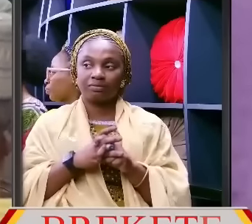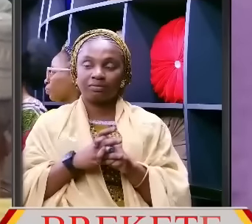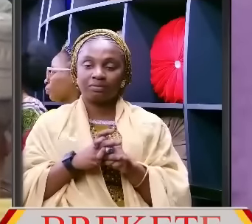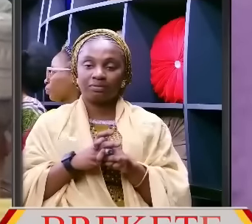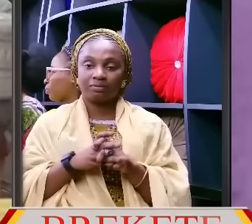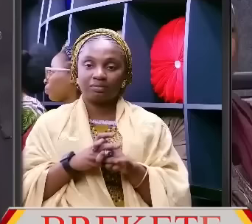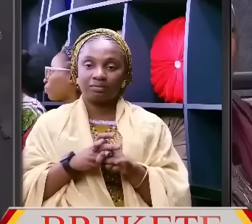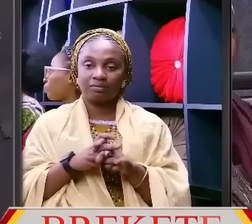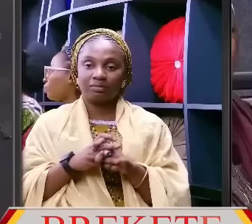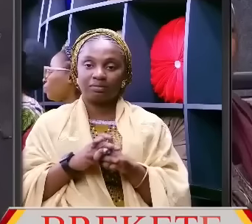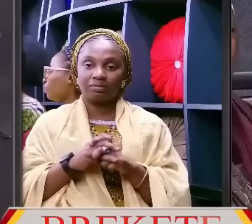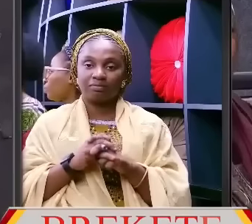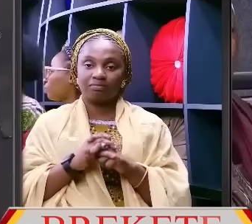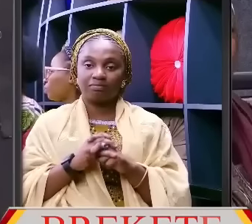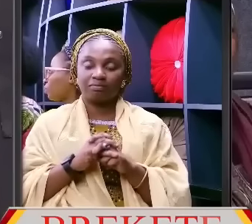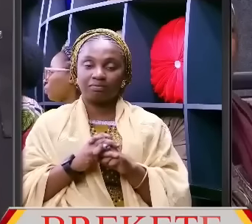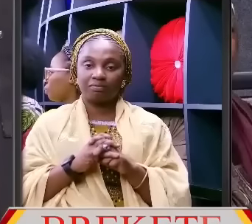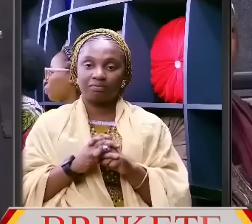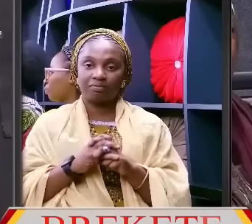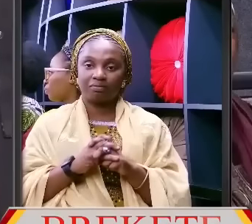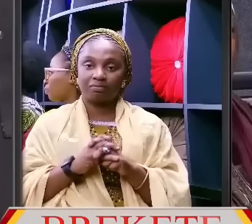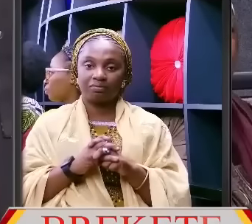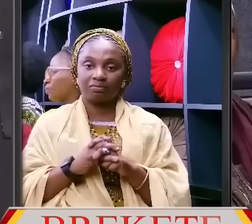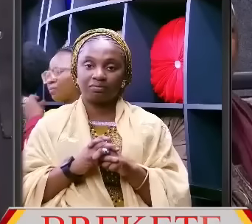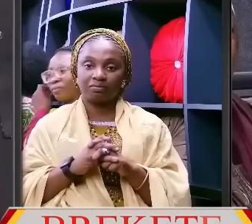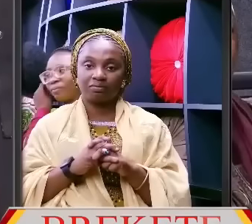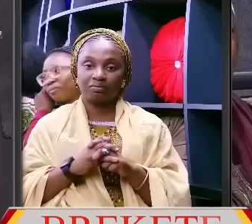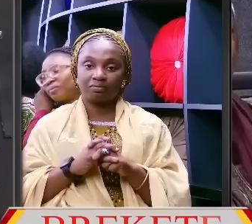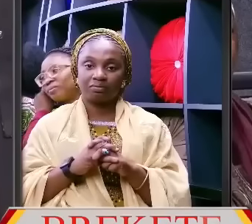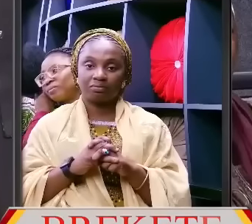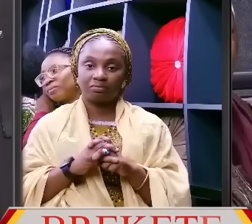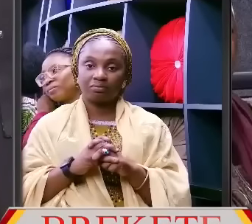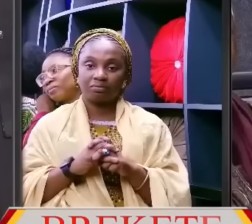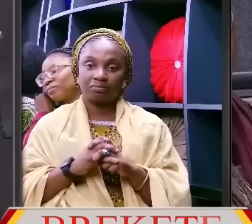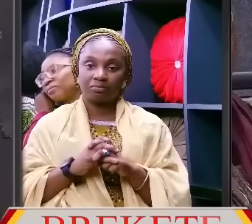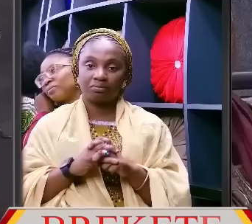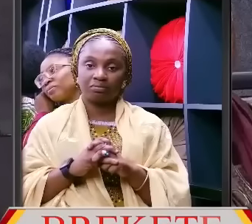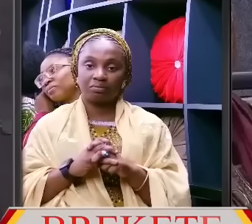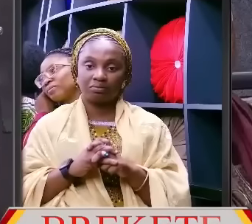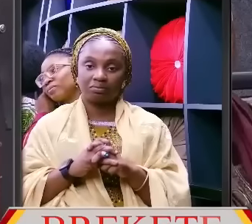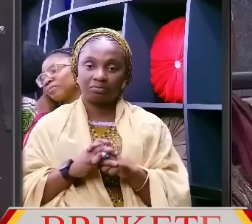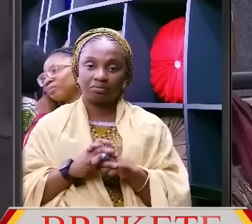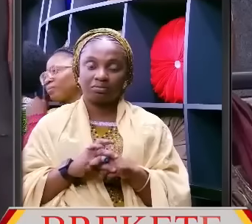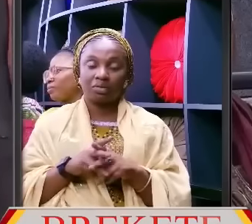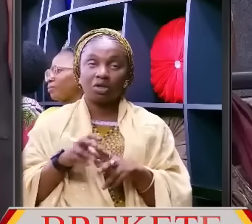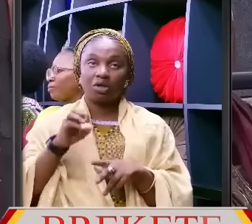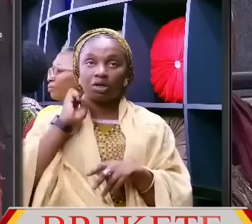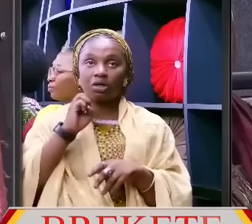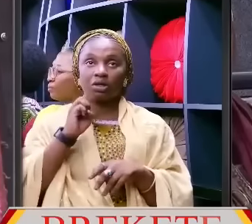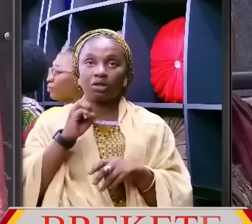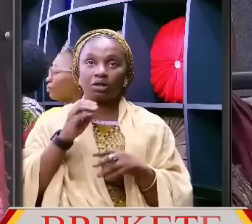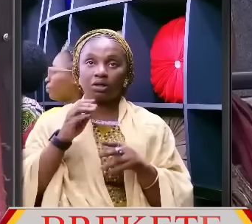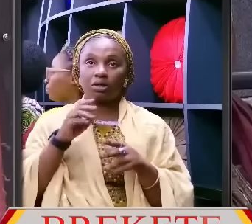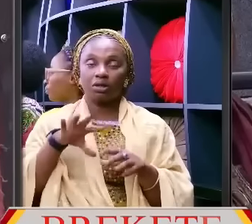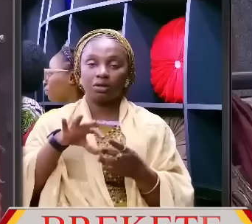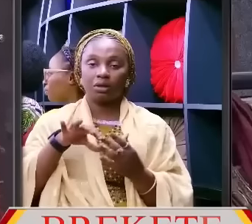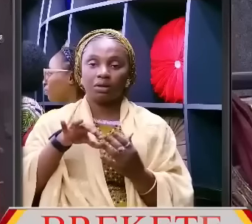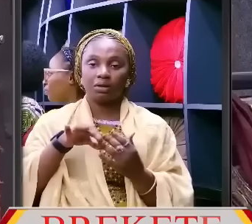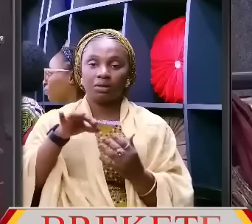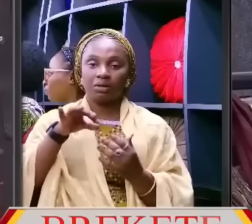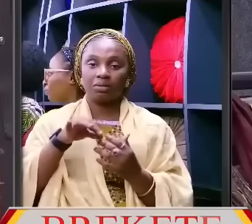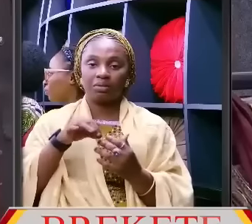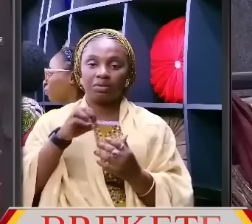Amen. You can imagine, he carried junior brother to come train. Junior brother take over in wife. If not